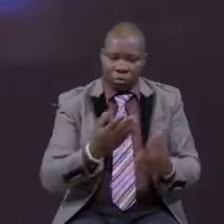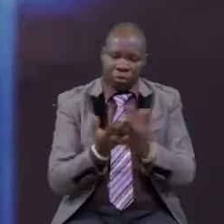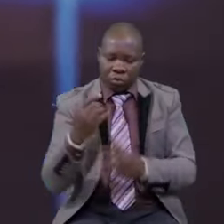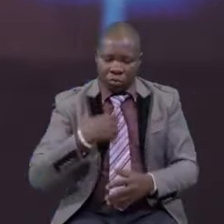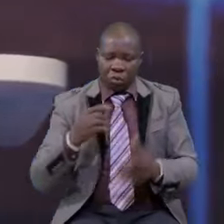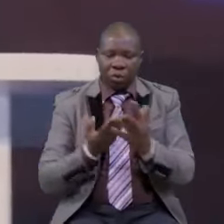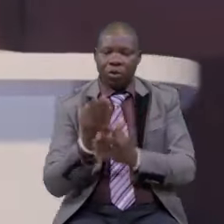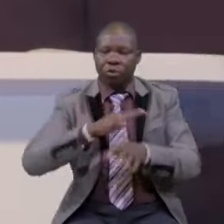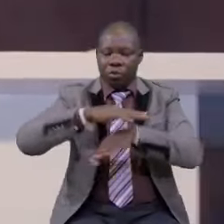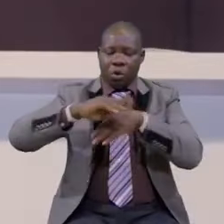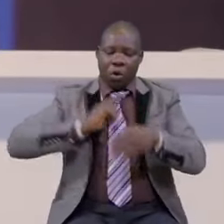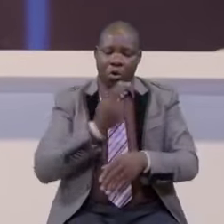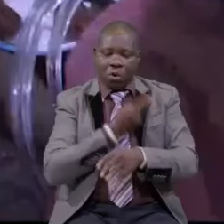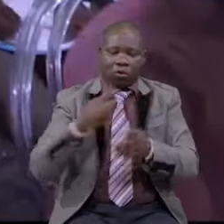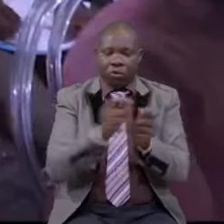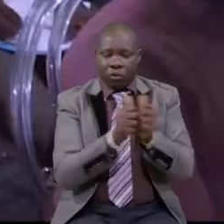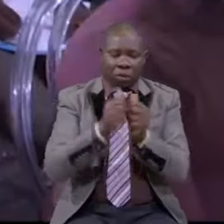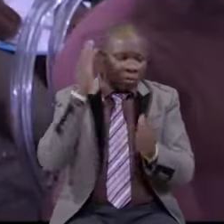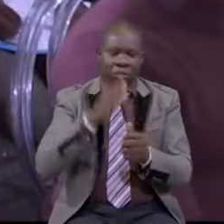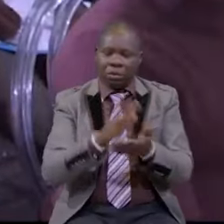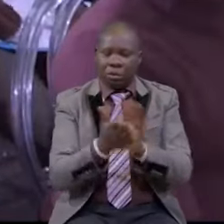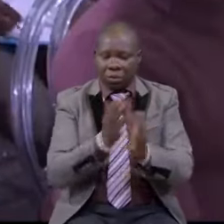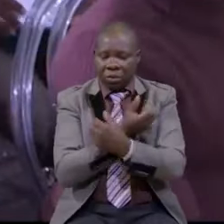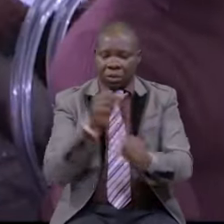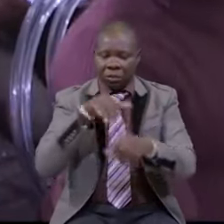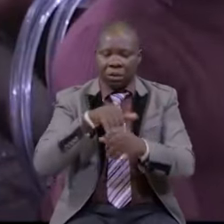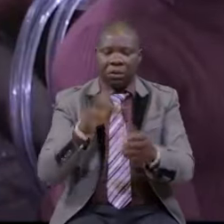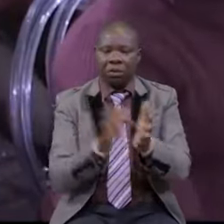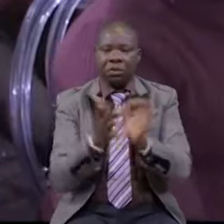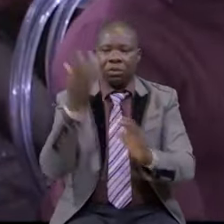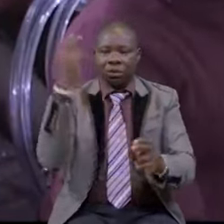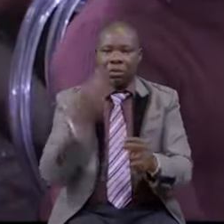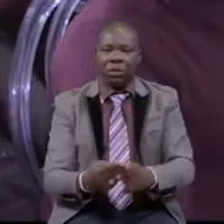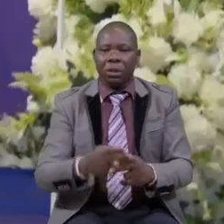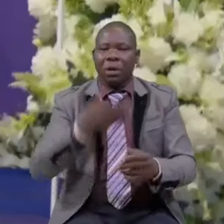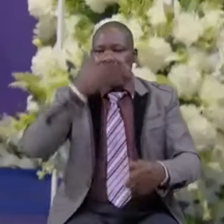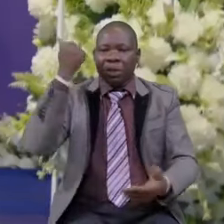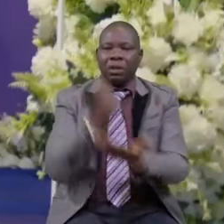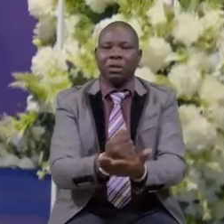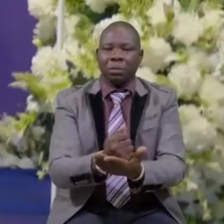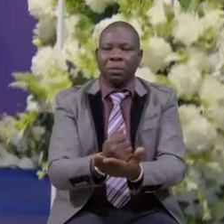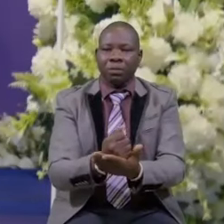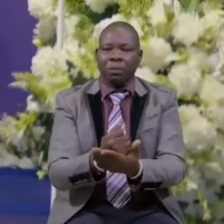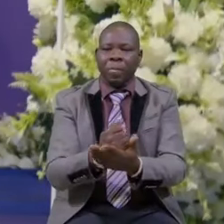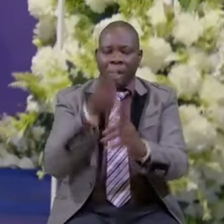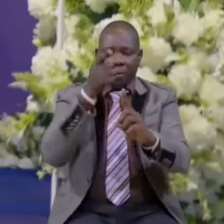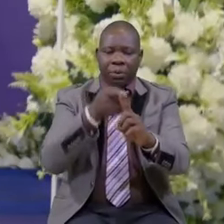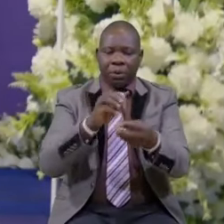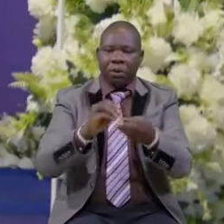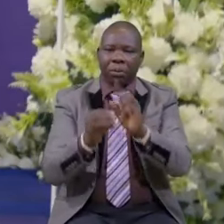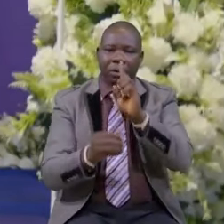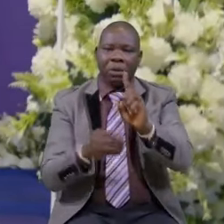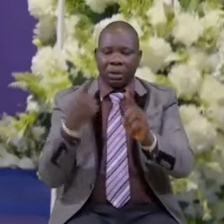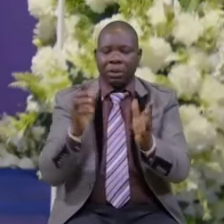in Jesus' name. Need a better amen. Amen. Point number one, the